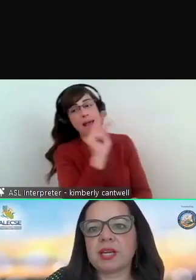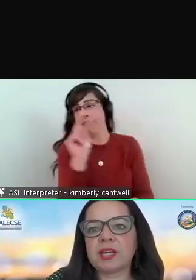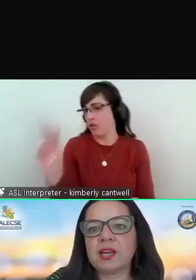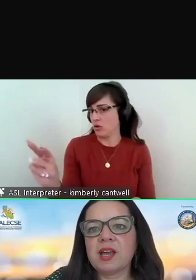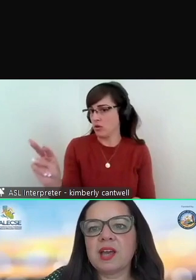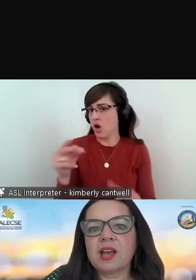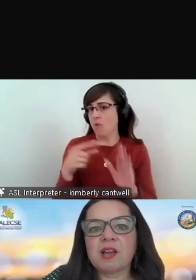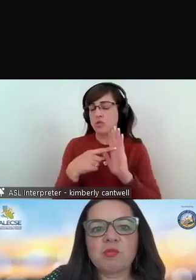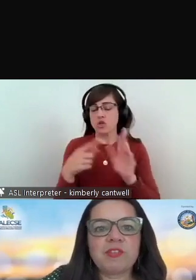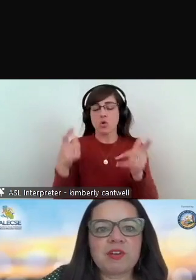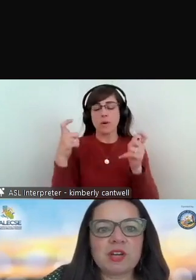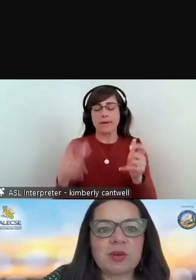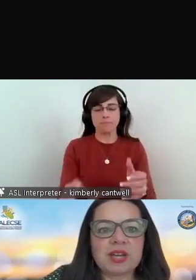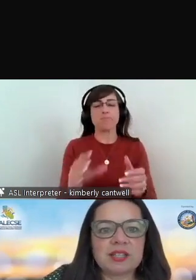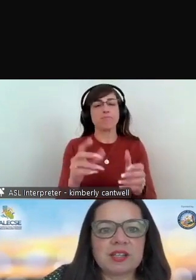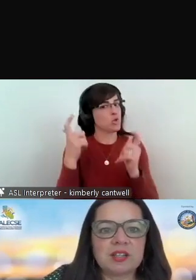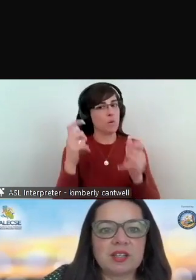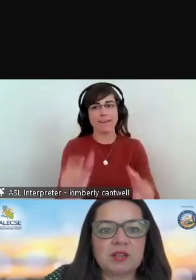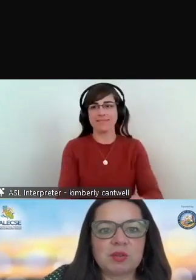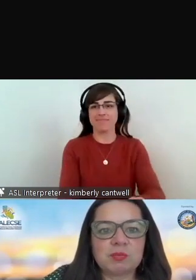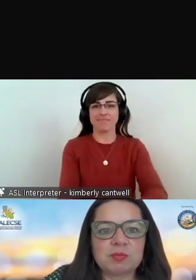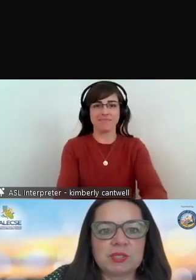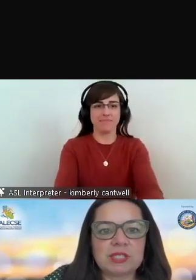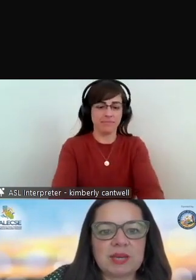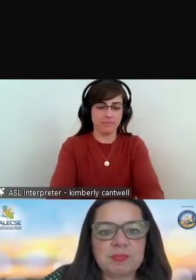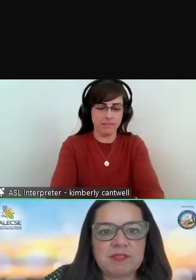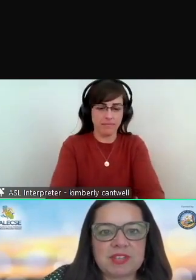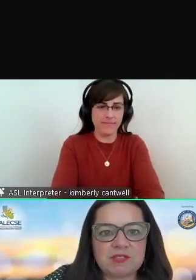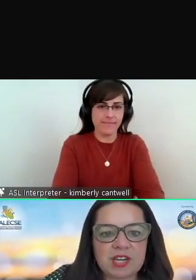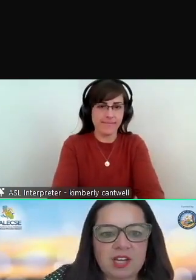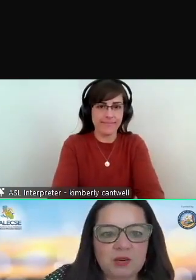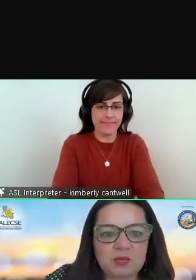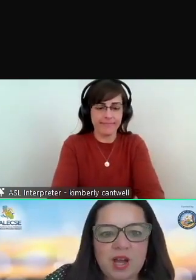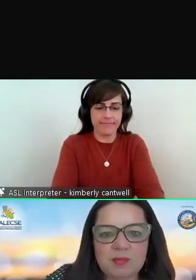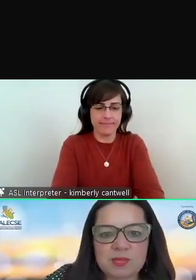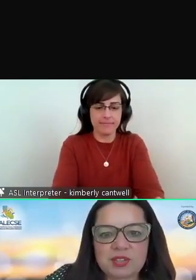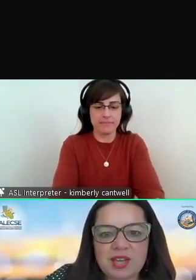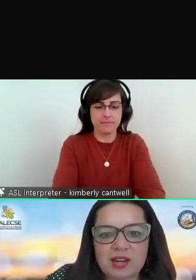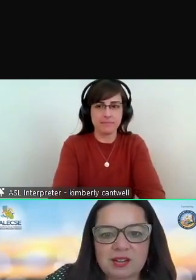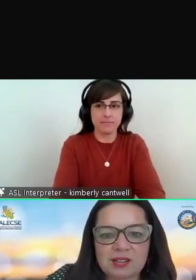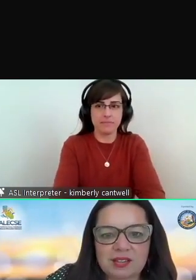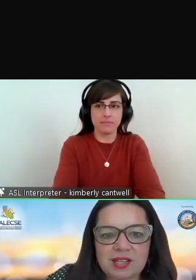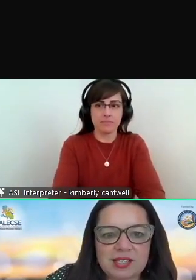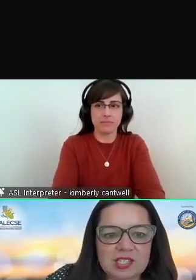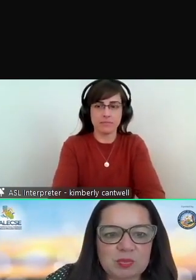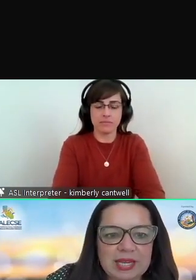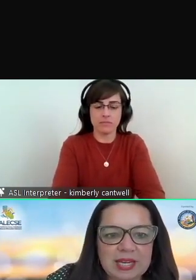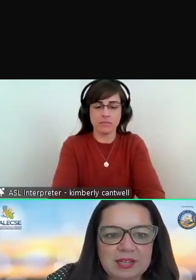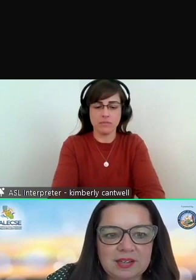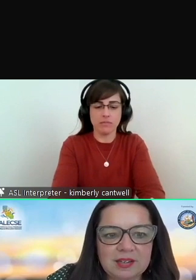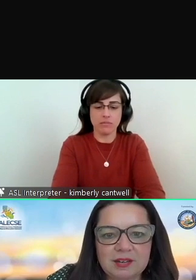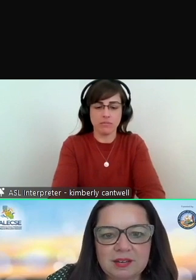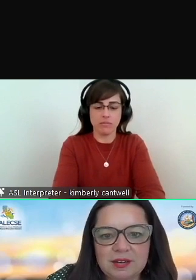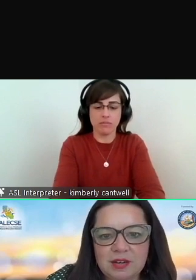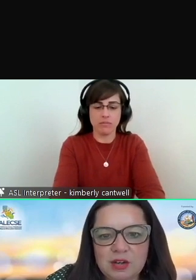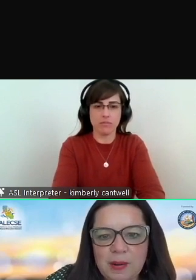a very quick little clip of this video so that it's